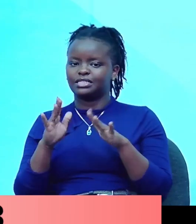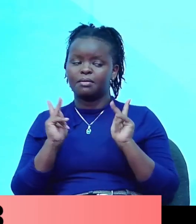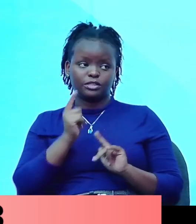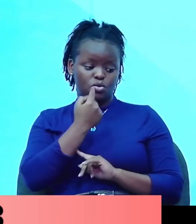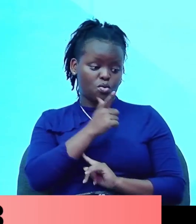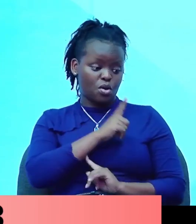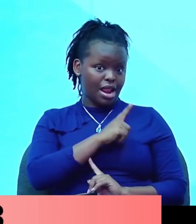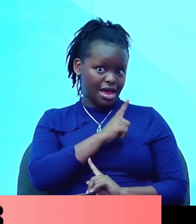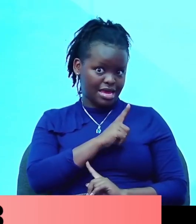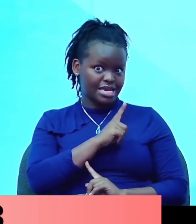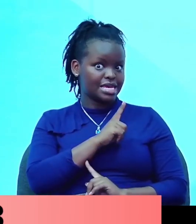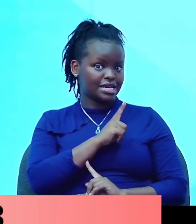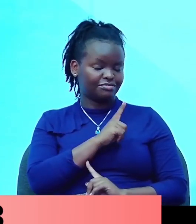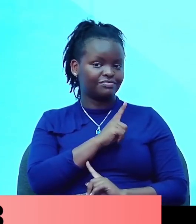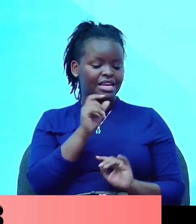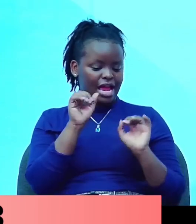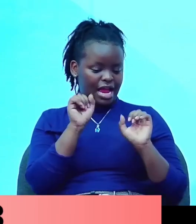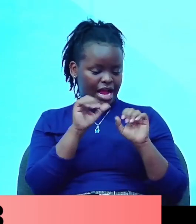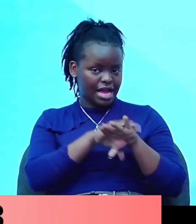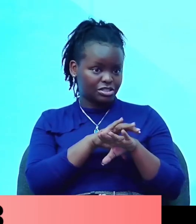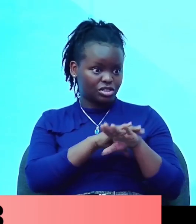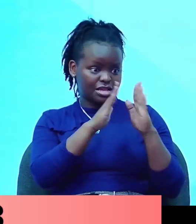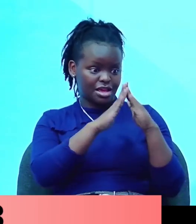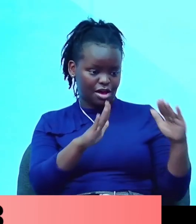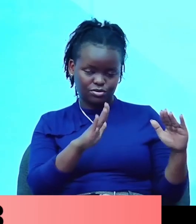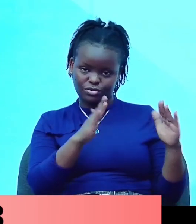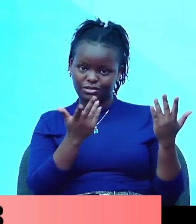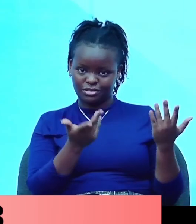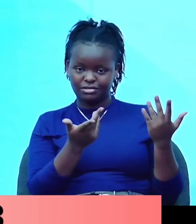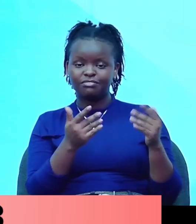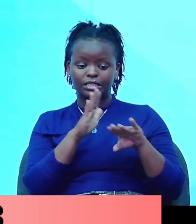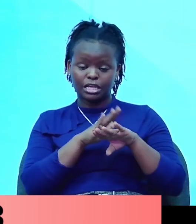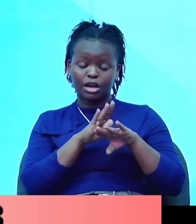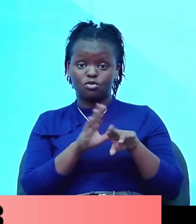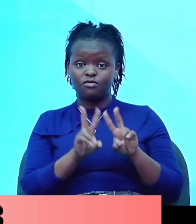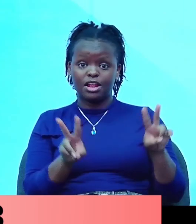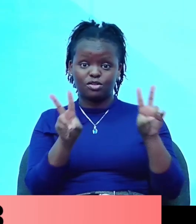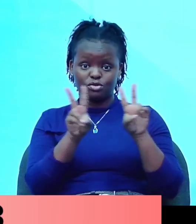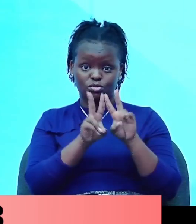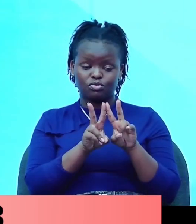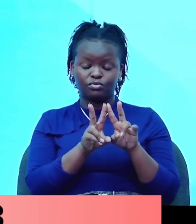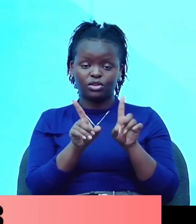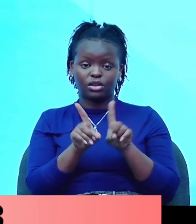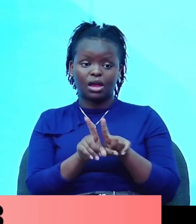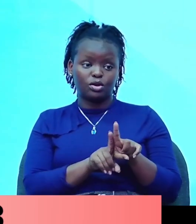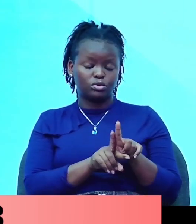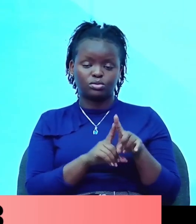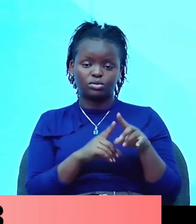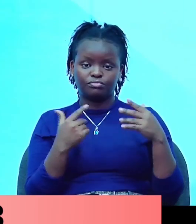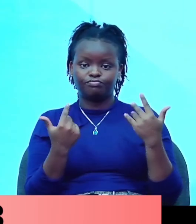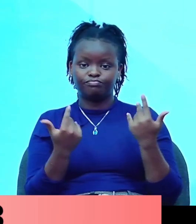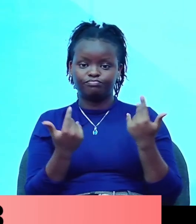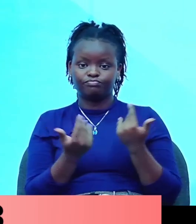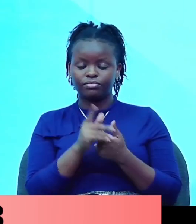prize of the apartment, which is a big deal. It's a very good value. Right. And also,